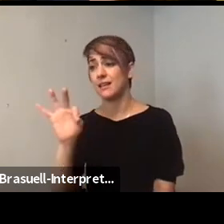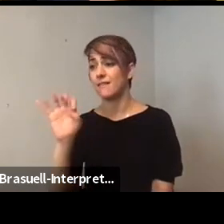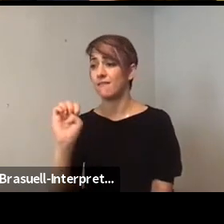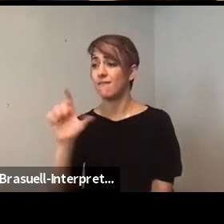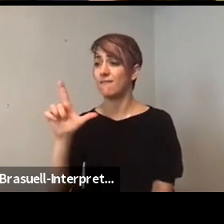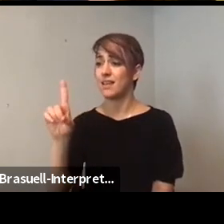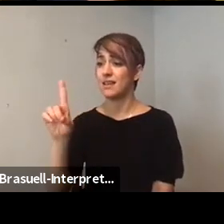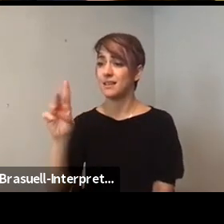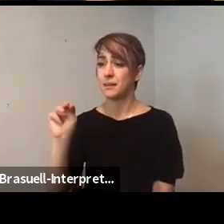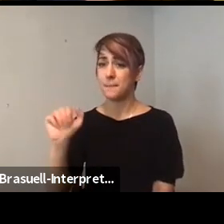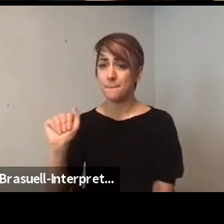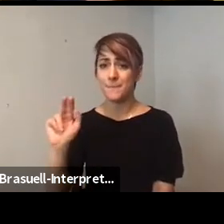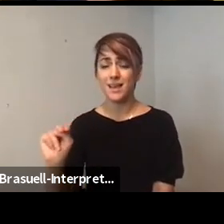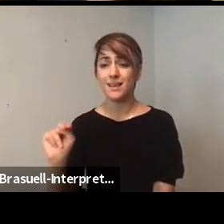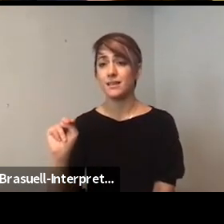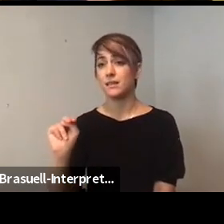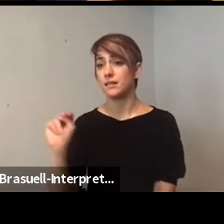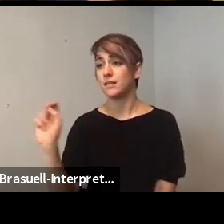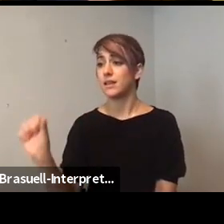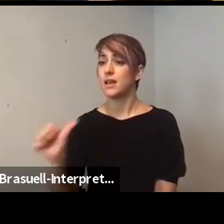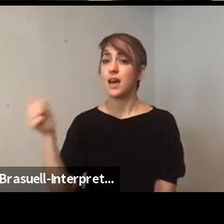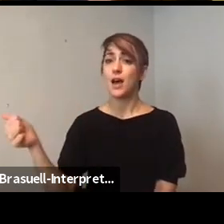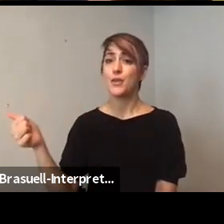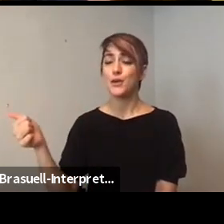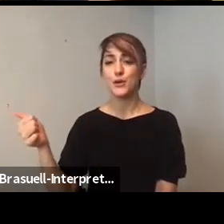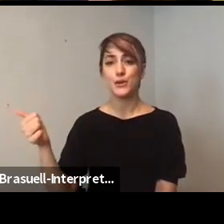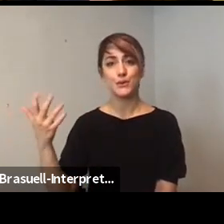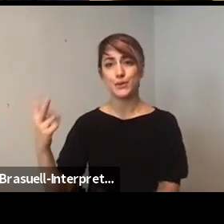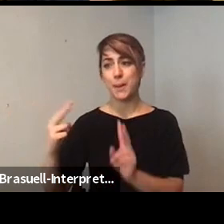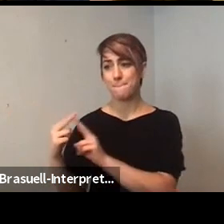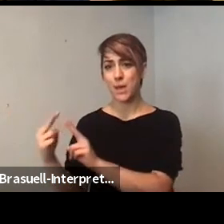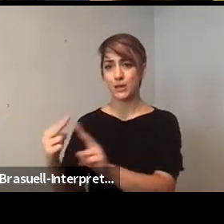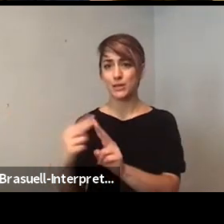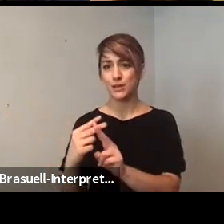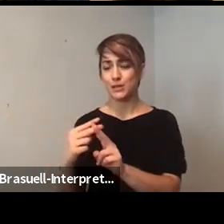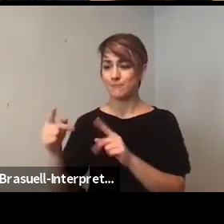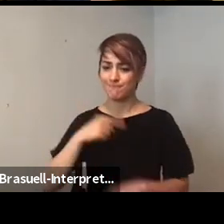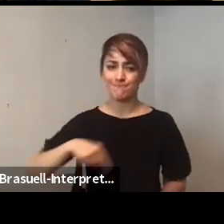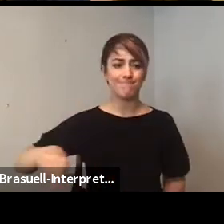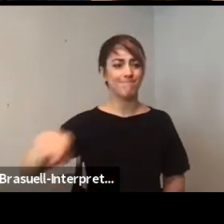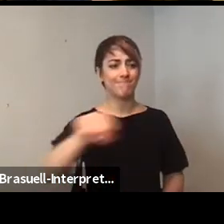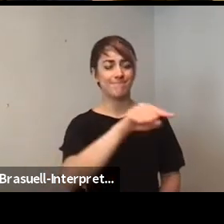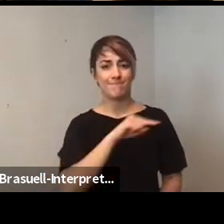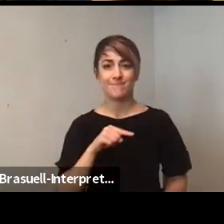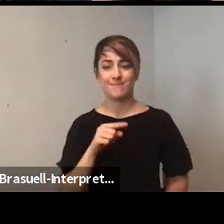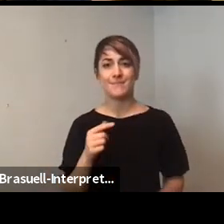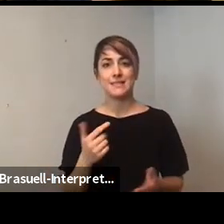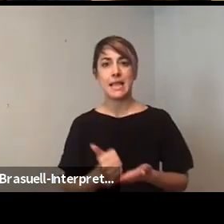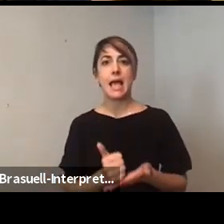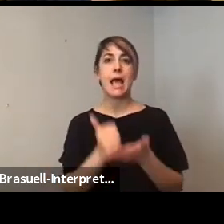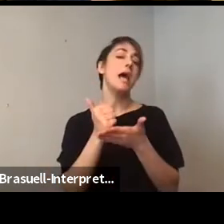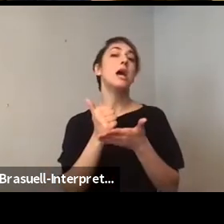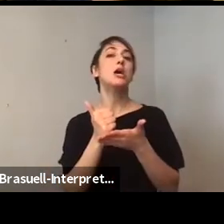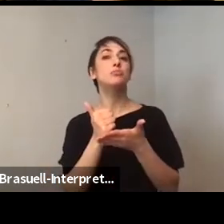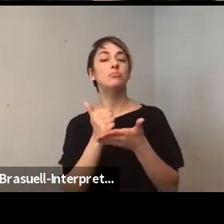these partner organizations have helped keep Directors Lab West alive with